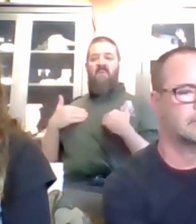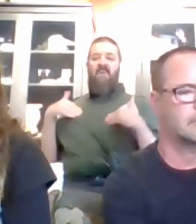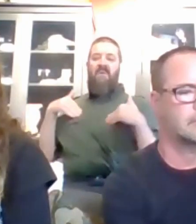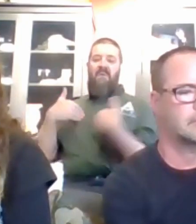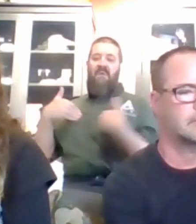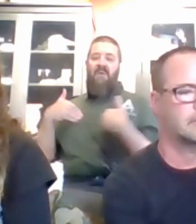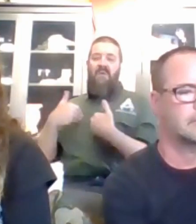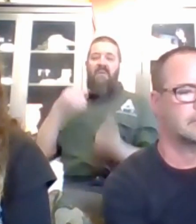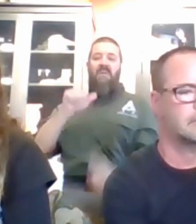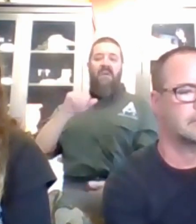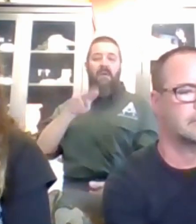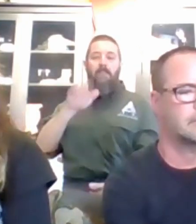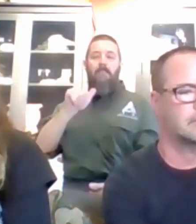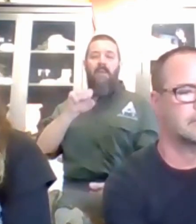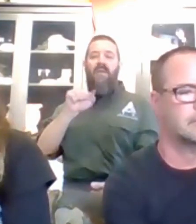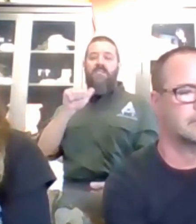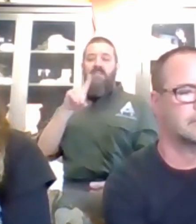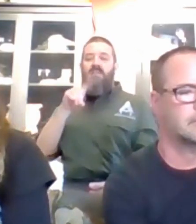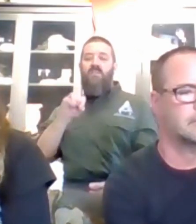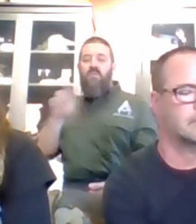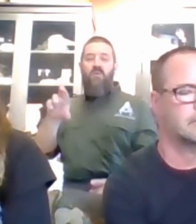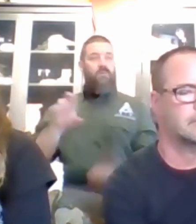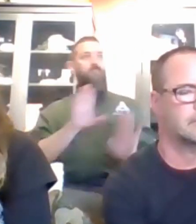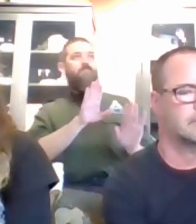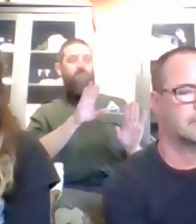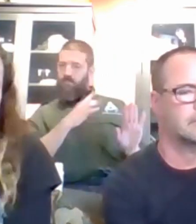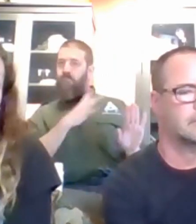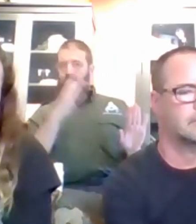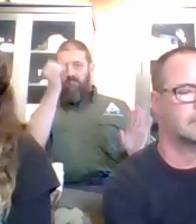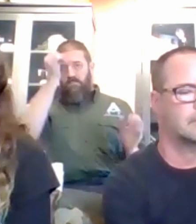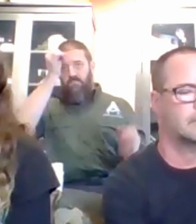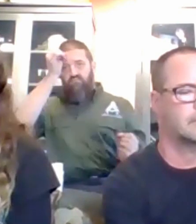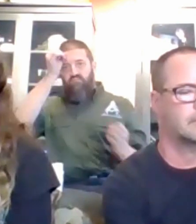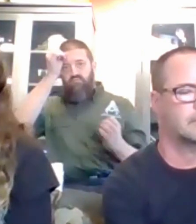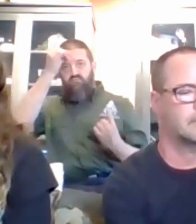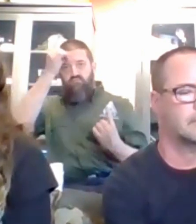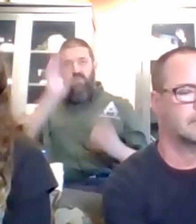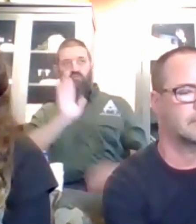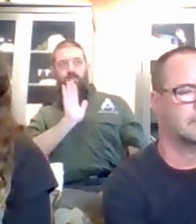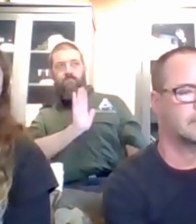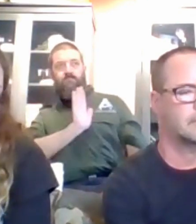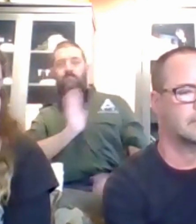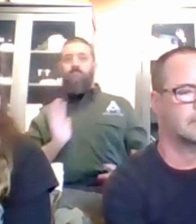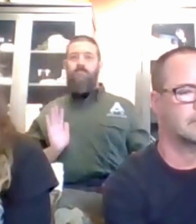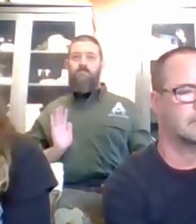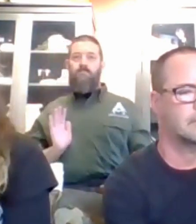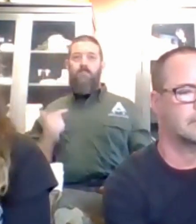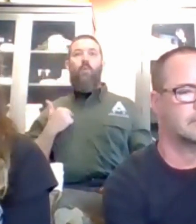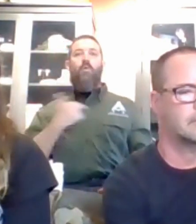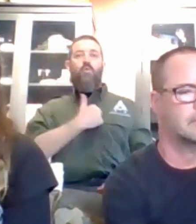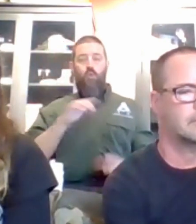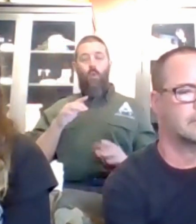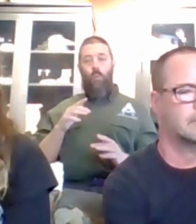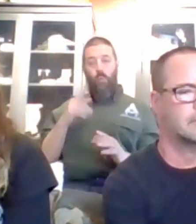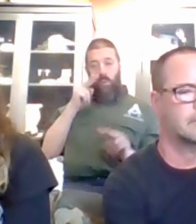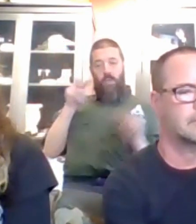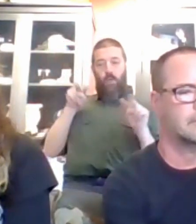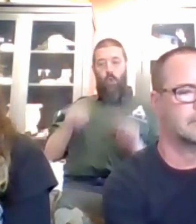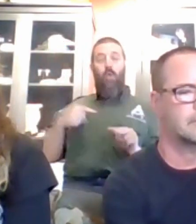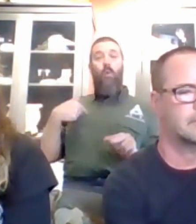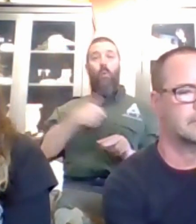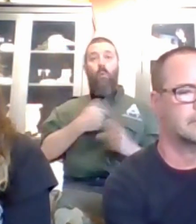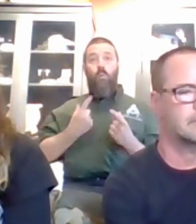animal ambassadors and such for their kind. And so, and we understand that very well. So we take what we do